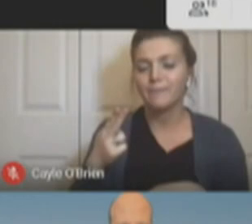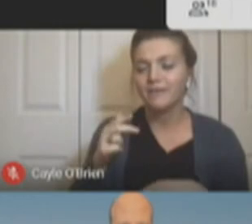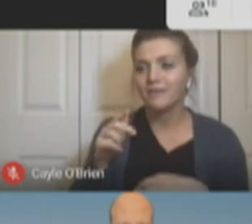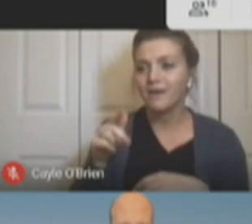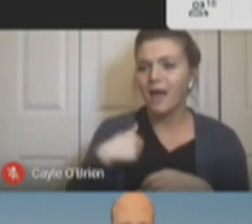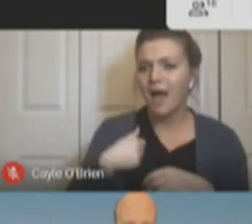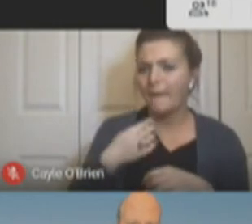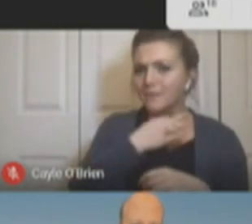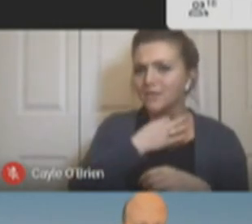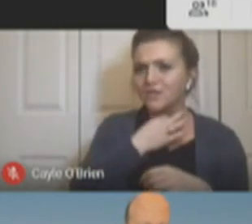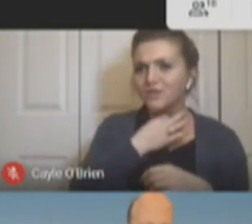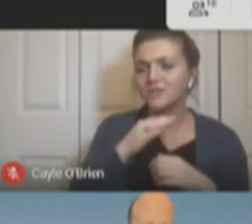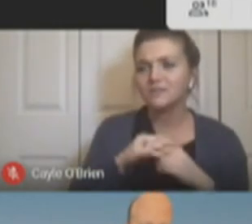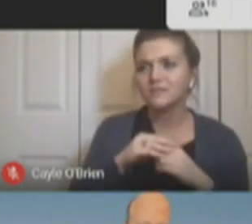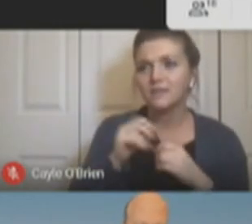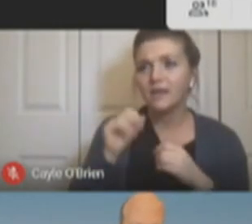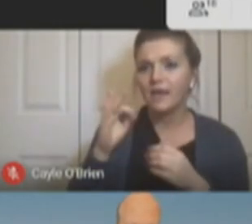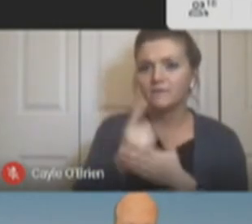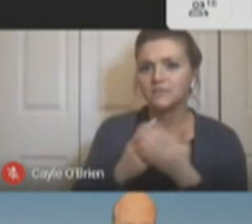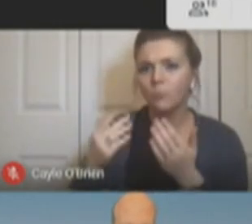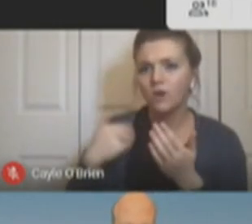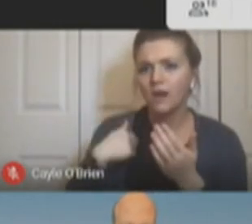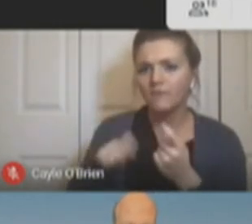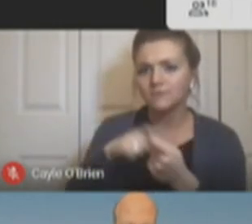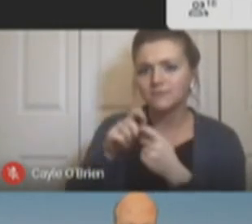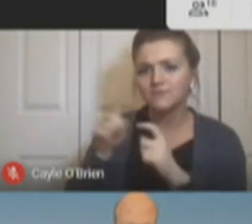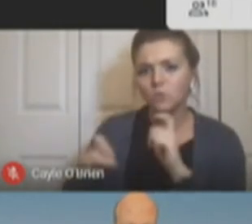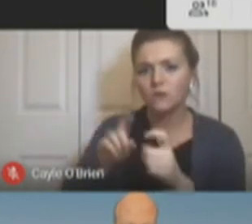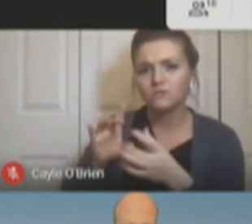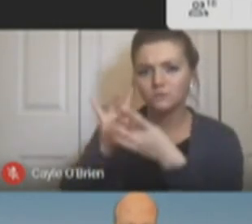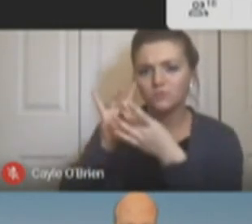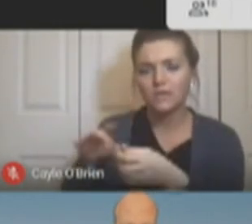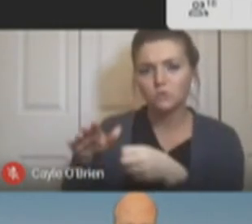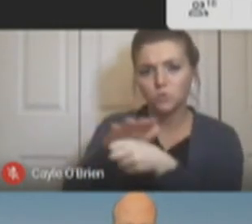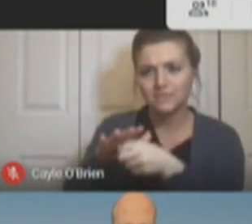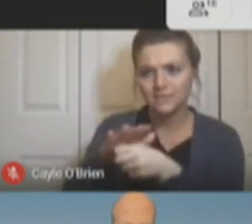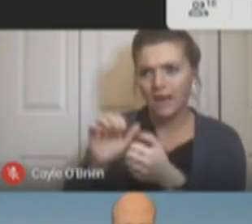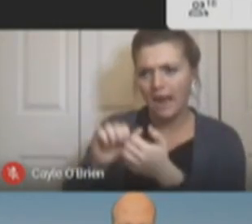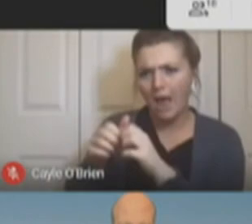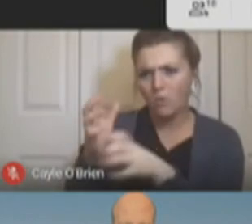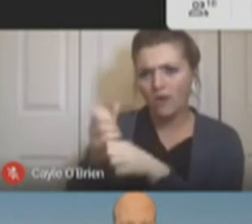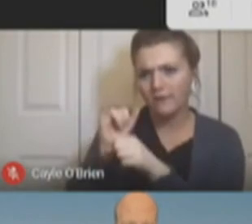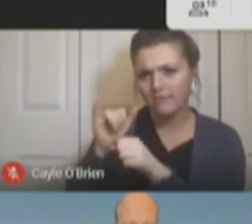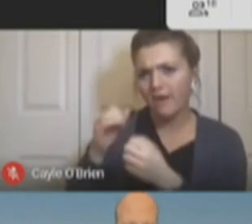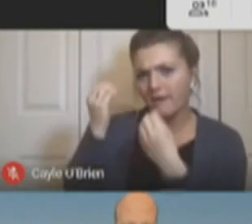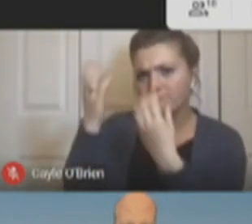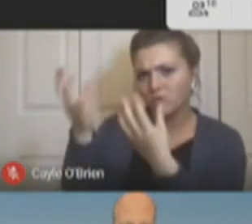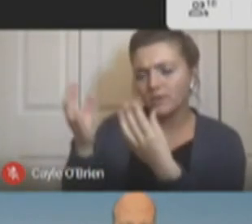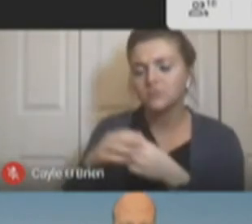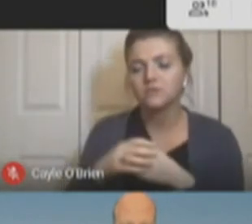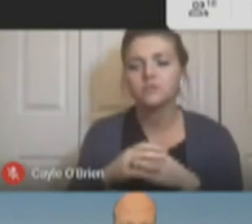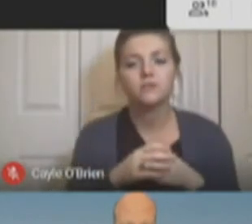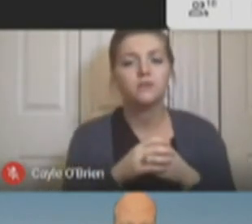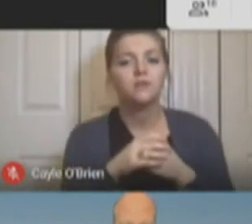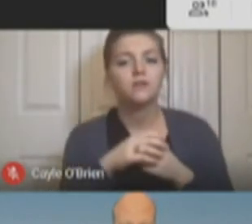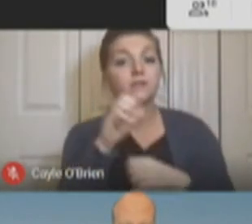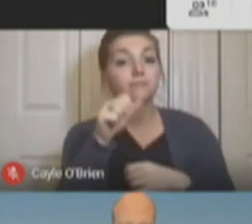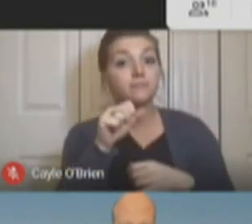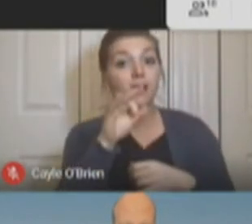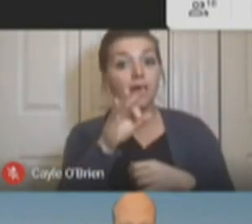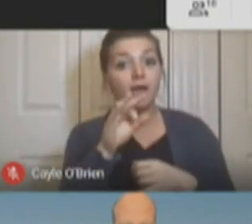best way to get that information? Yeah, if you could convey that information to Commissioner McCosh and the